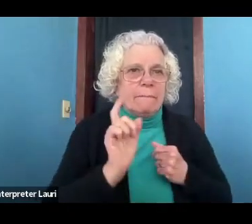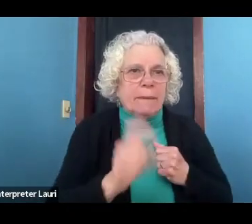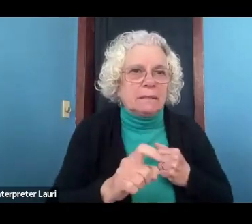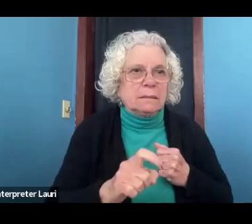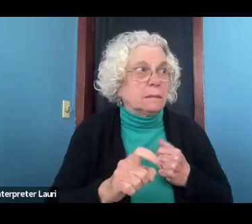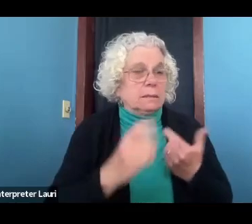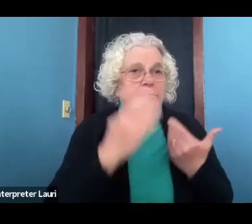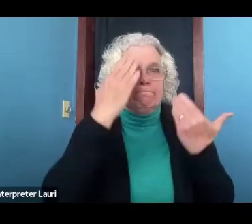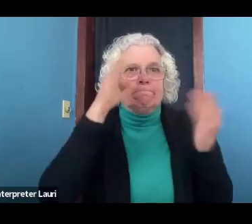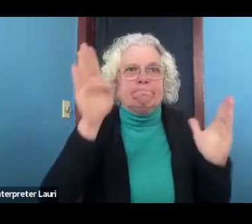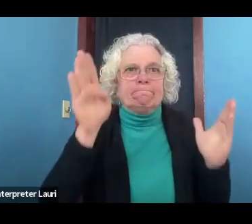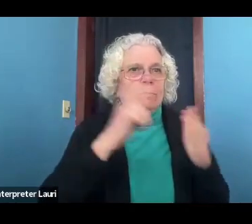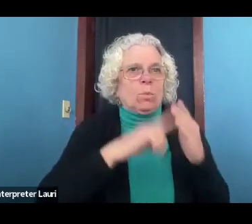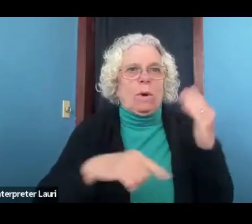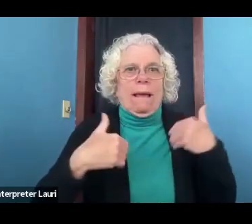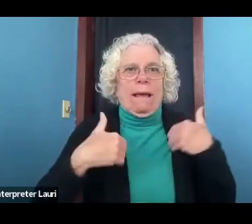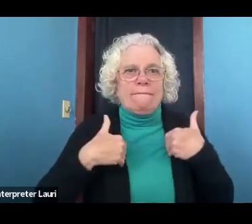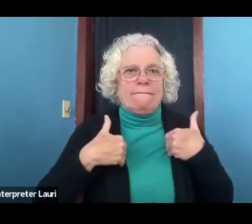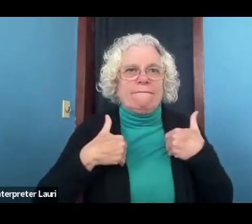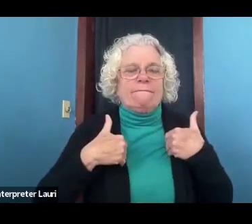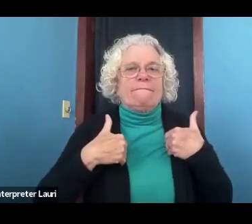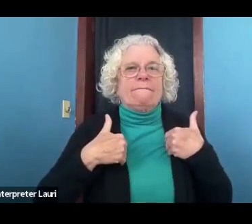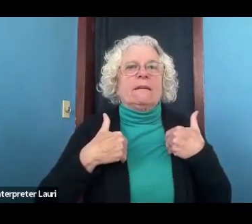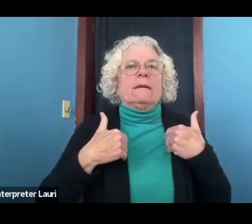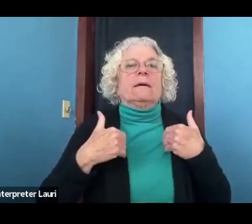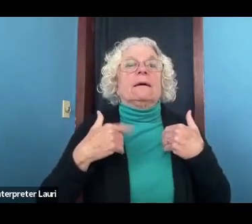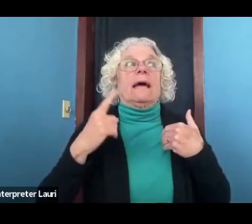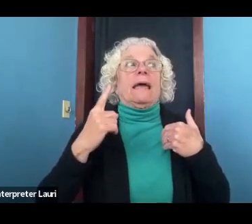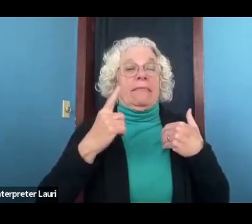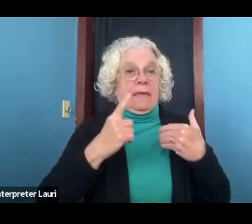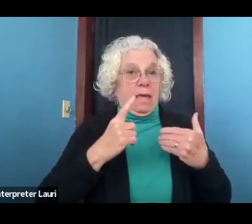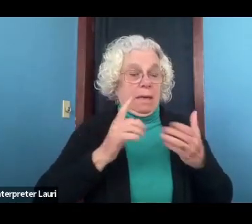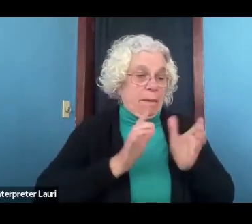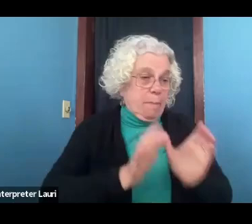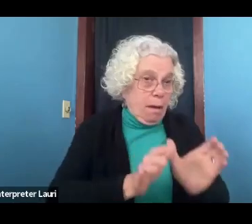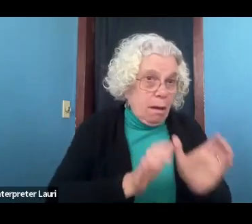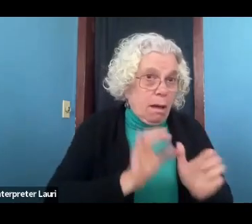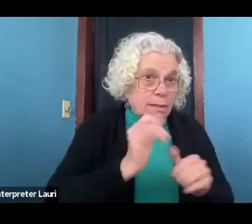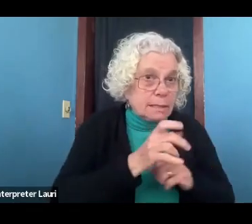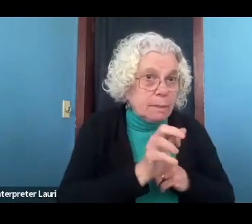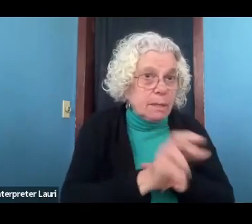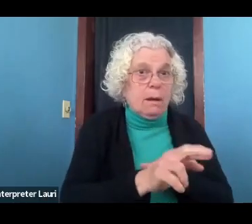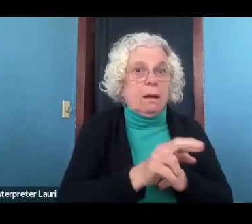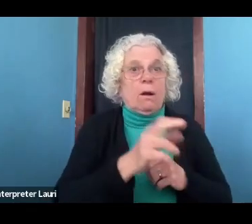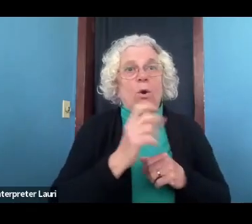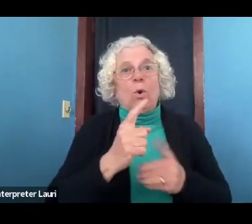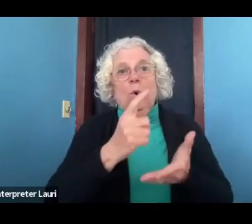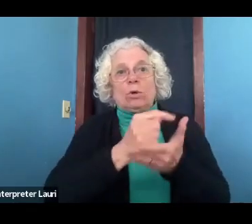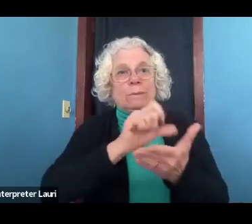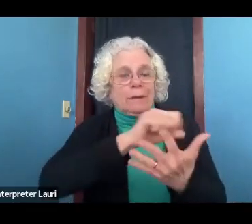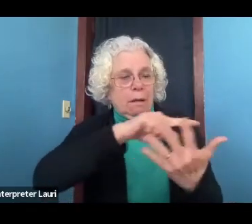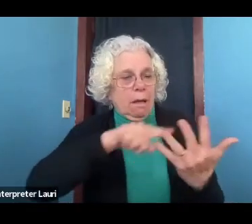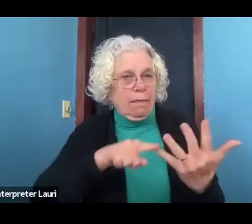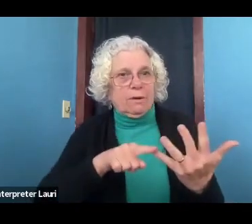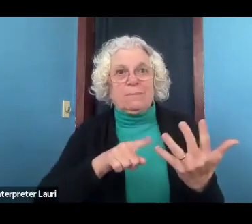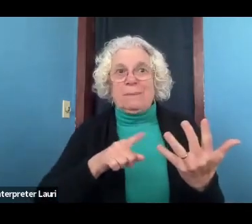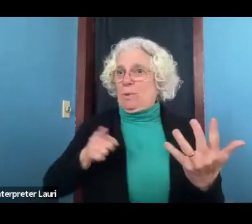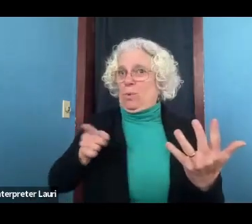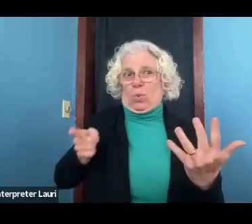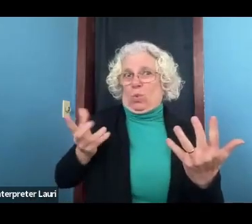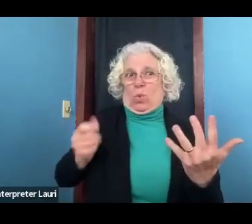point they would look to your healthcare directive. But by that time, you might have gotten treatments that maybe you didn't want to